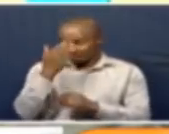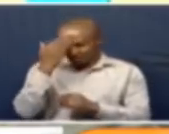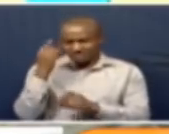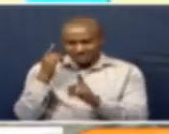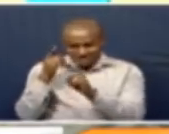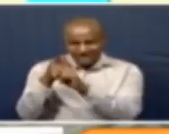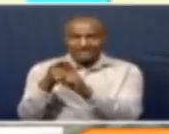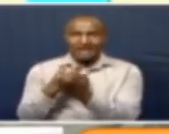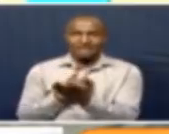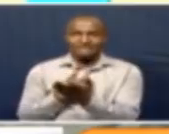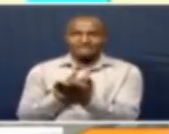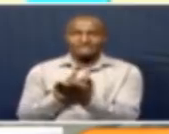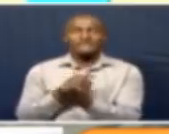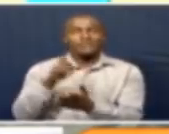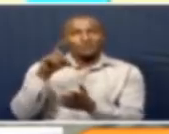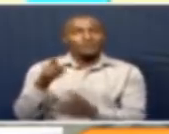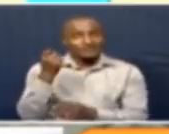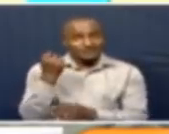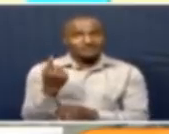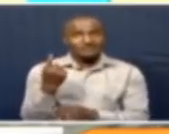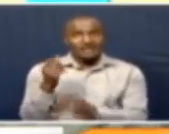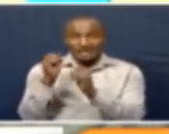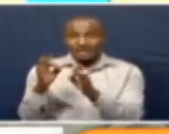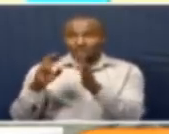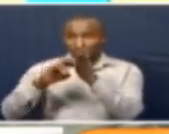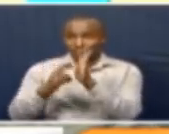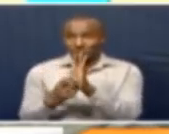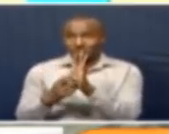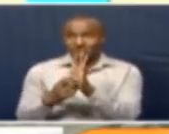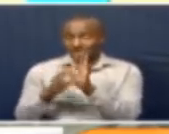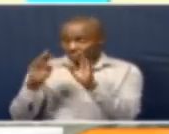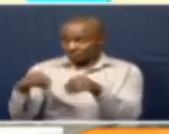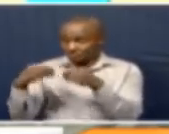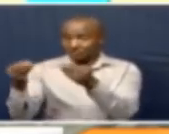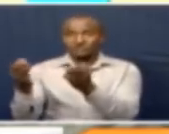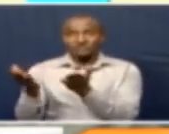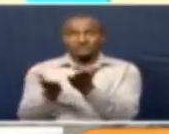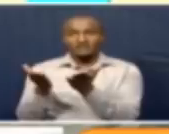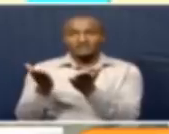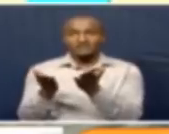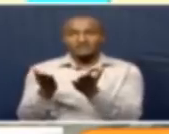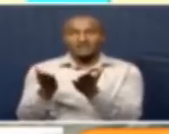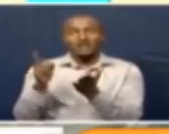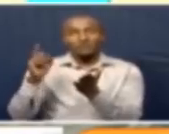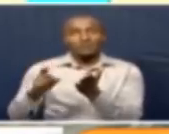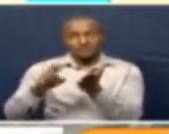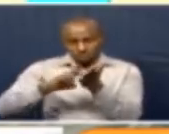with you. And you must understand that when if it's a contract for provision of services, you must see the